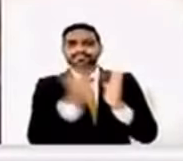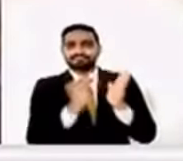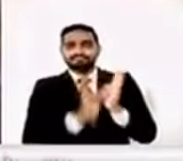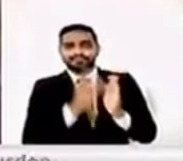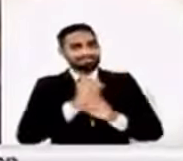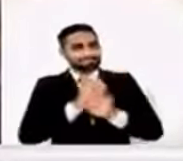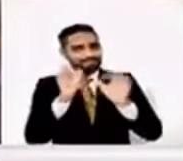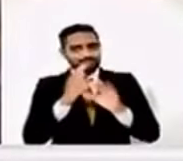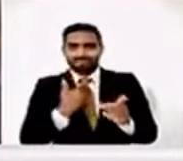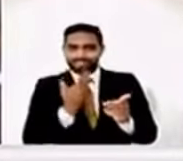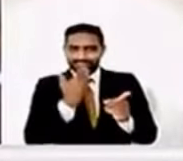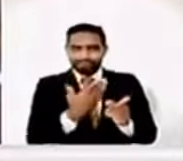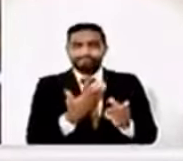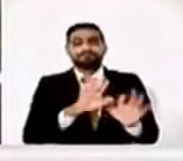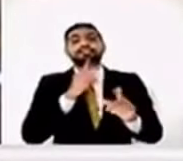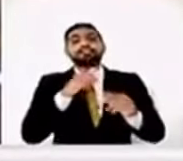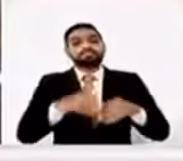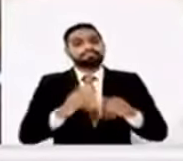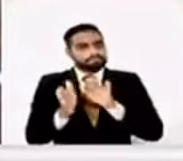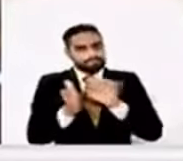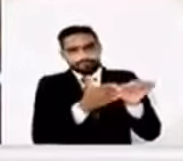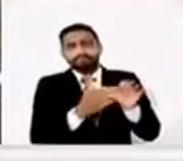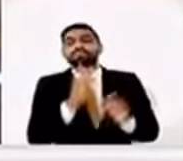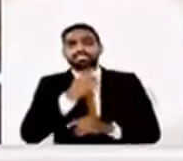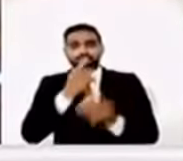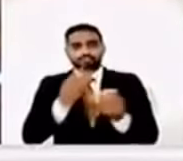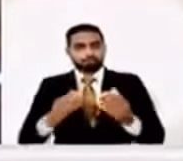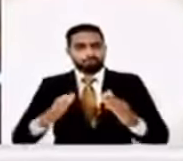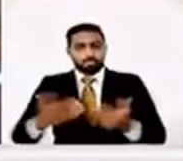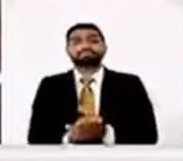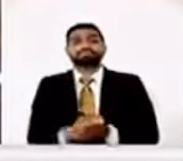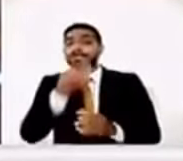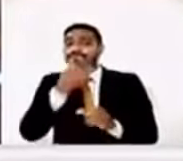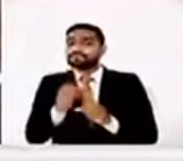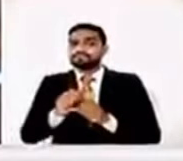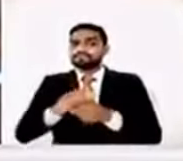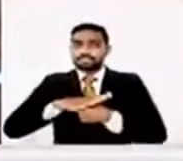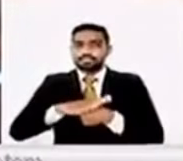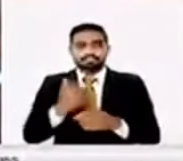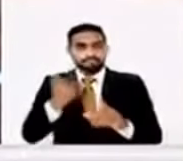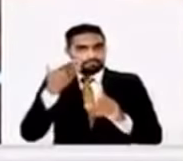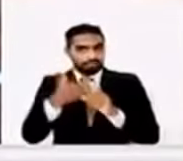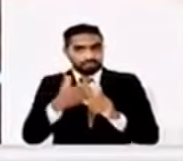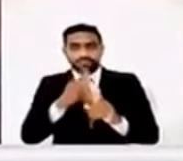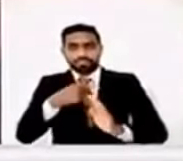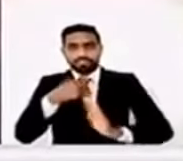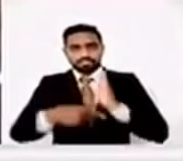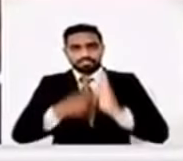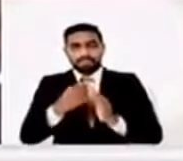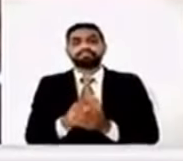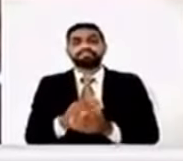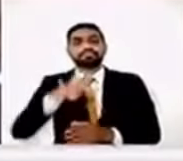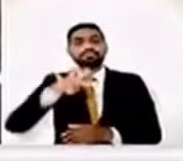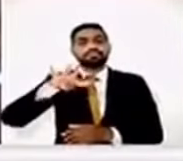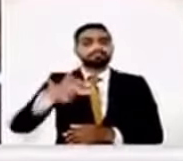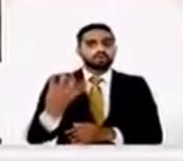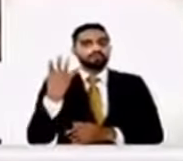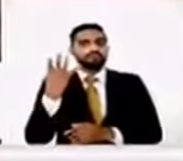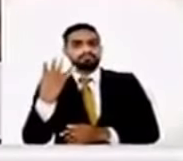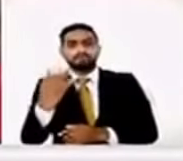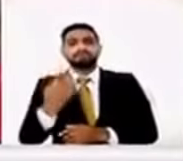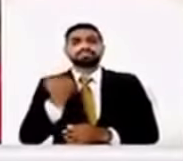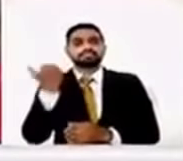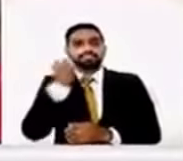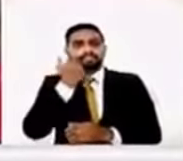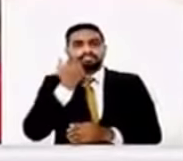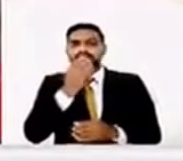on to more local news and the COVID-19 situation in the country. 404 COVID-19 infection patients